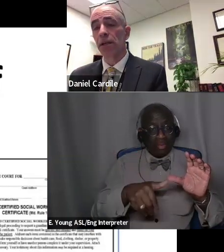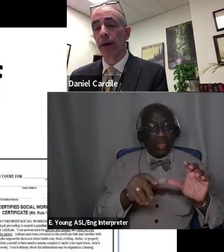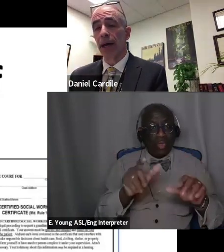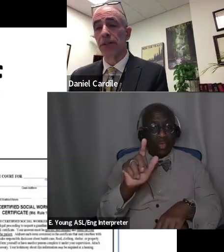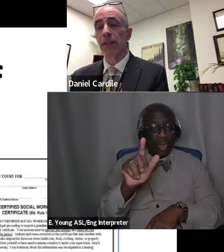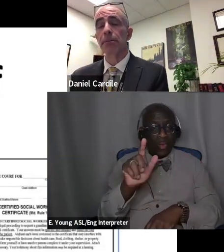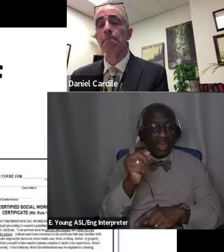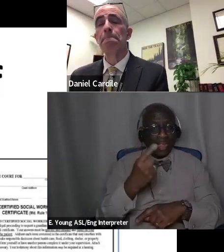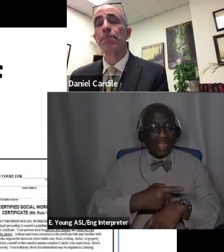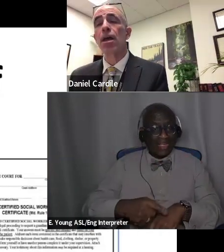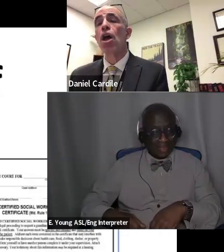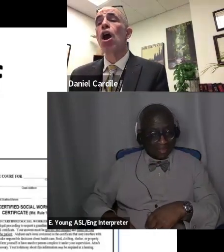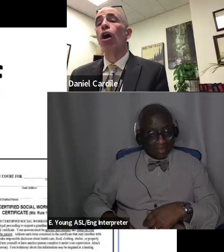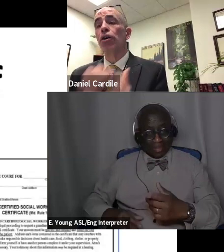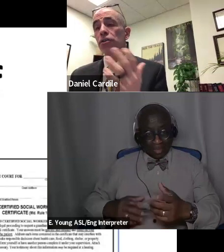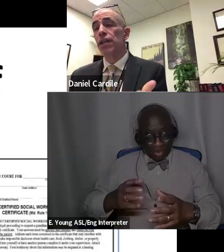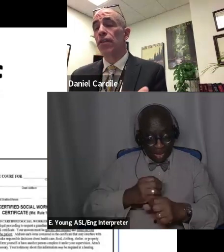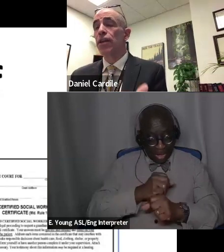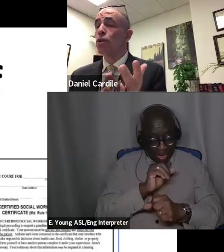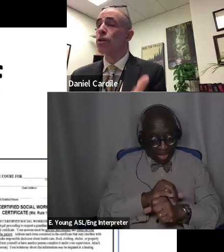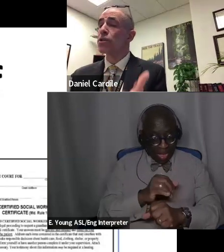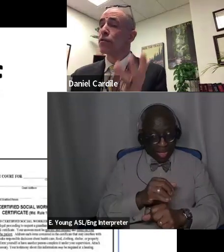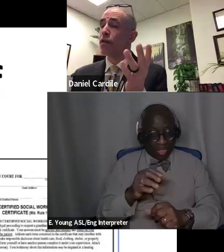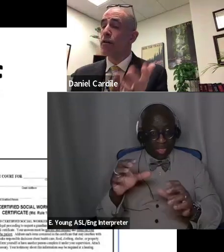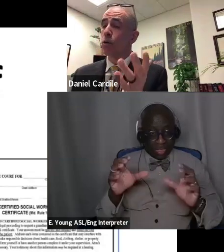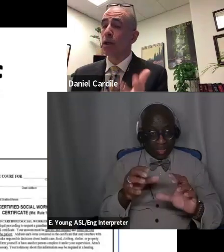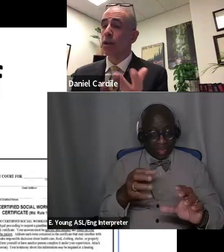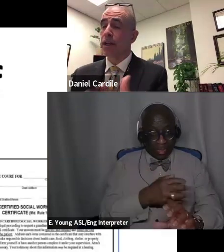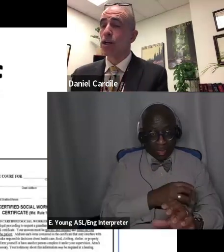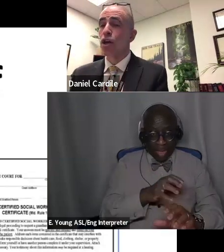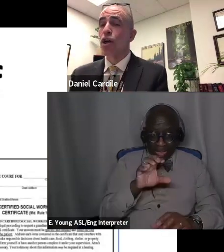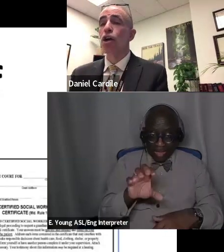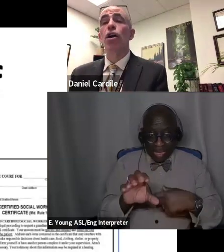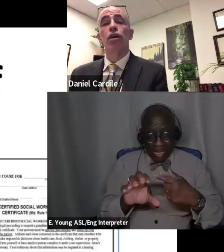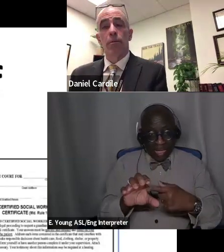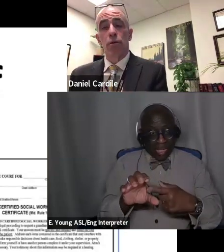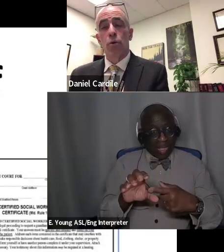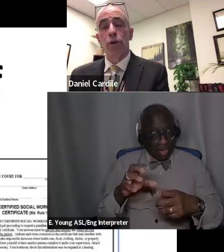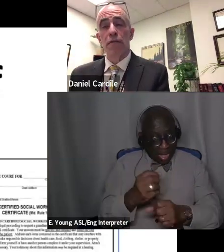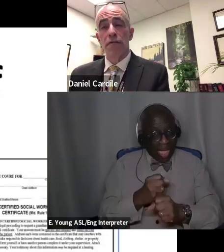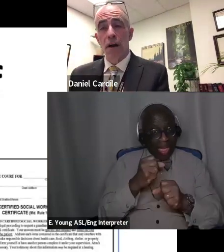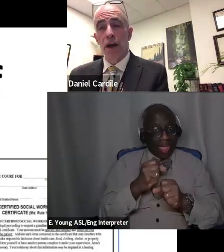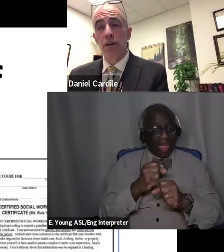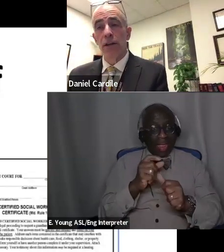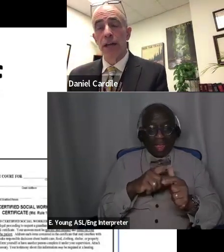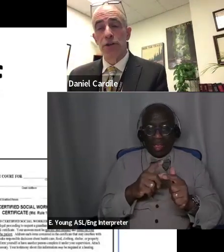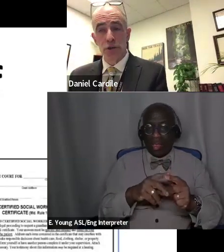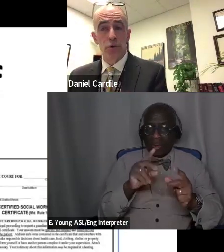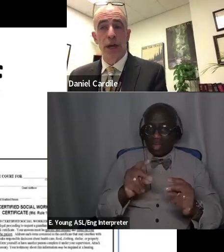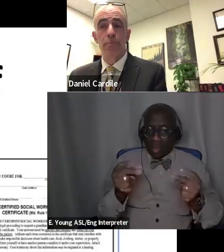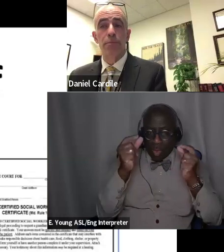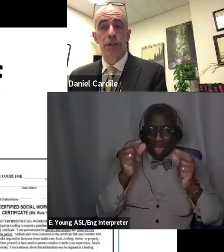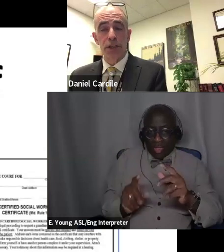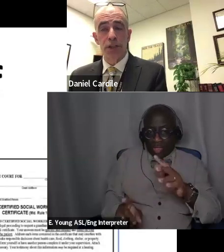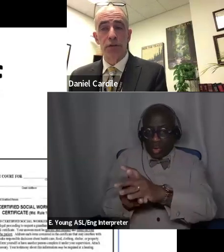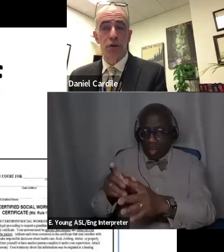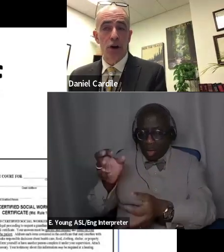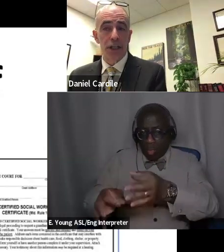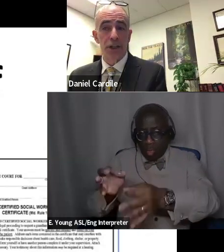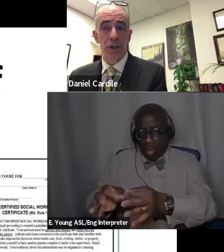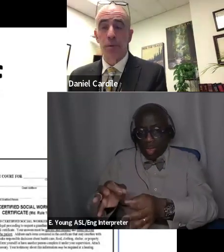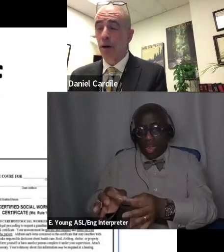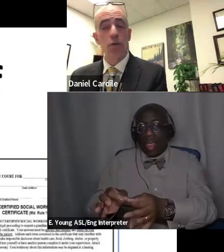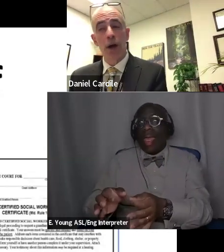certificates of incapacity, understand that you need to very quickly come to court and file and do a petition